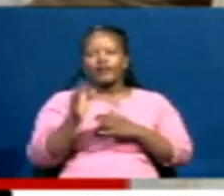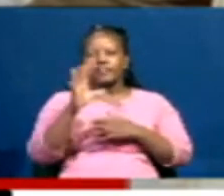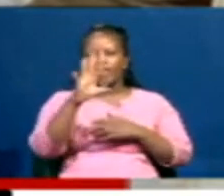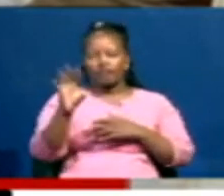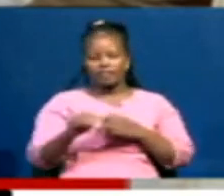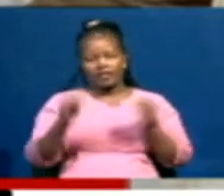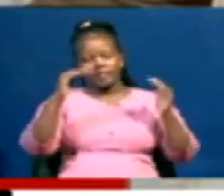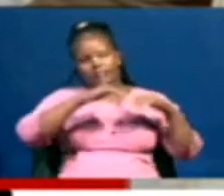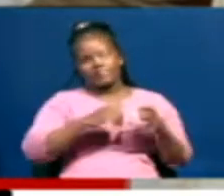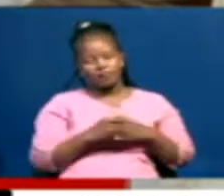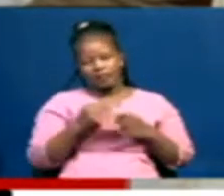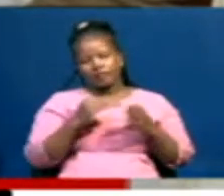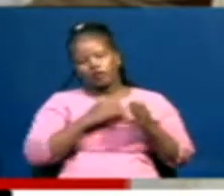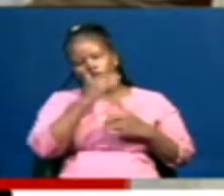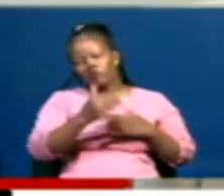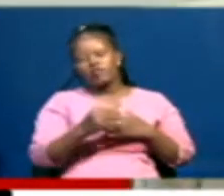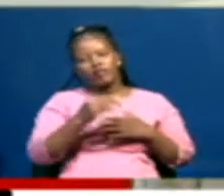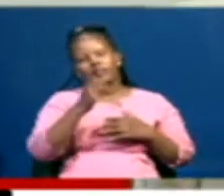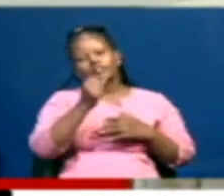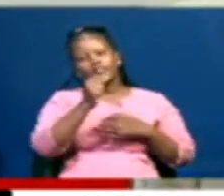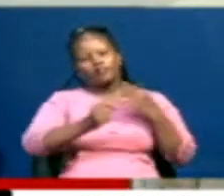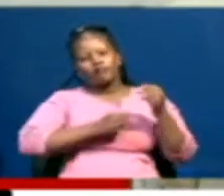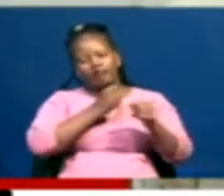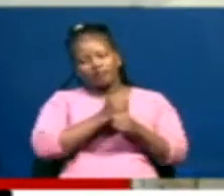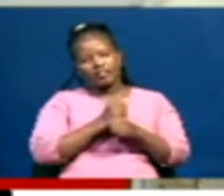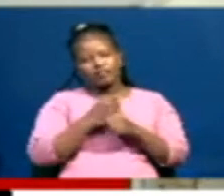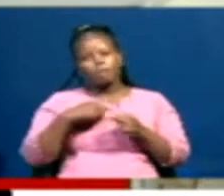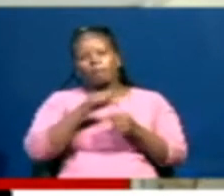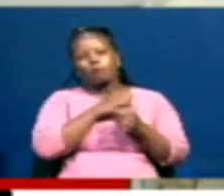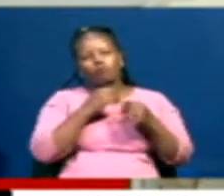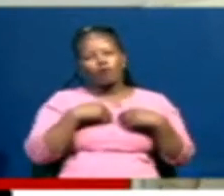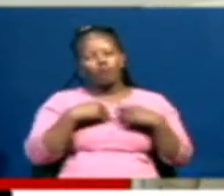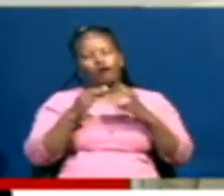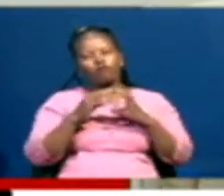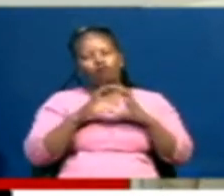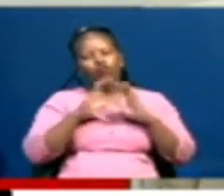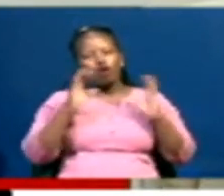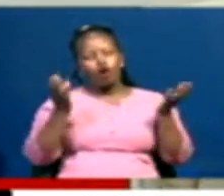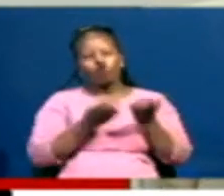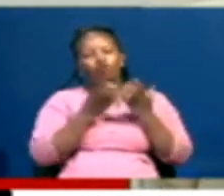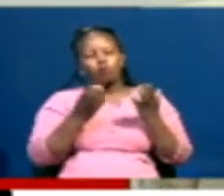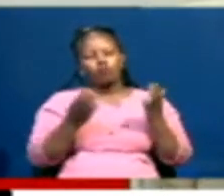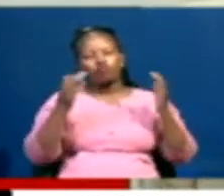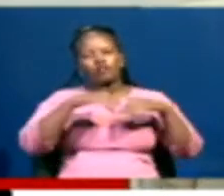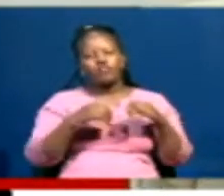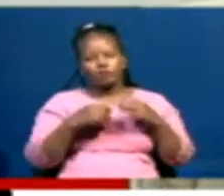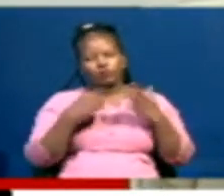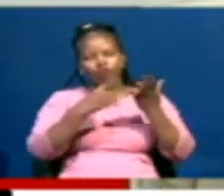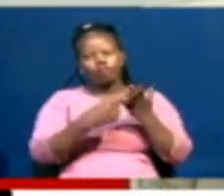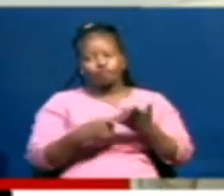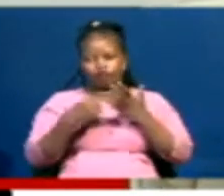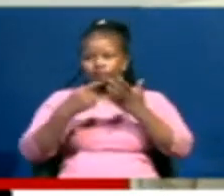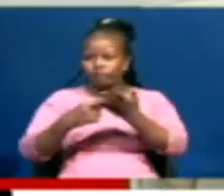next 5 years, we should be actually talking of this as a global event. And that's one of the other issues we are discussing with the Ministry of Industry and